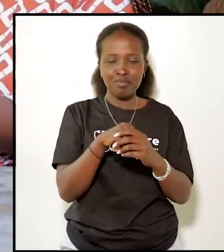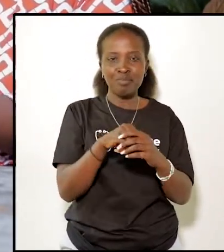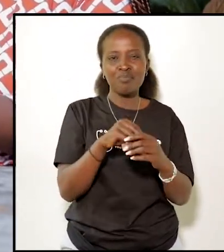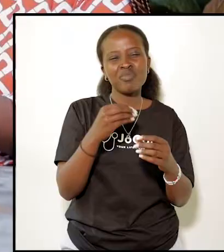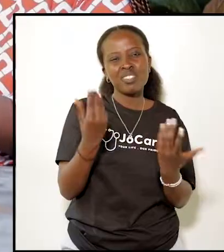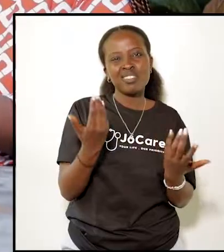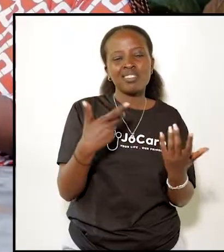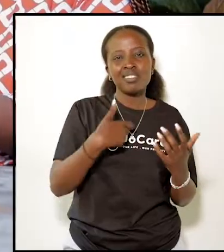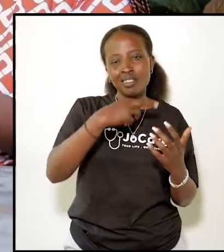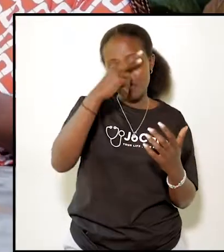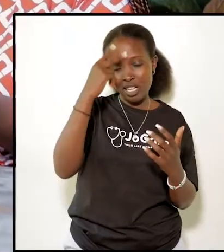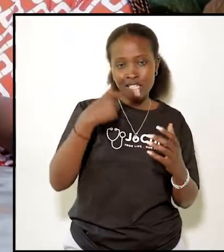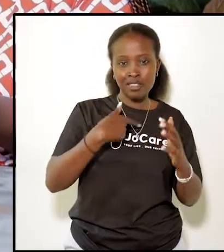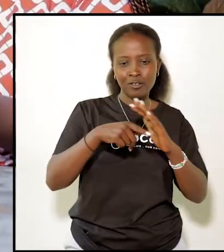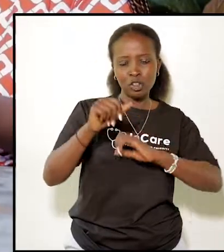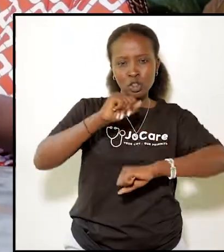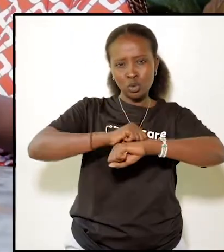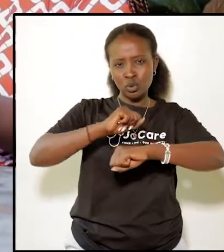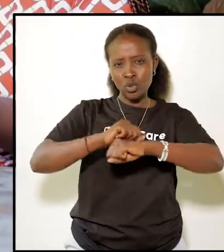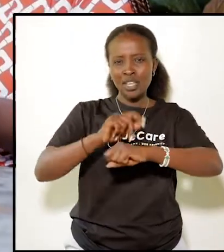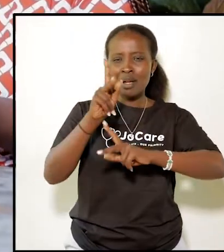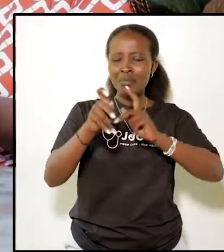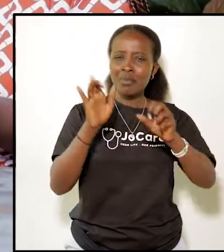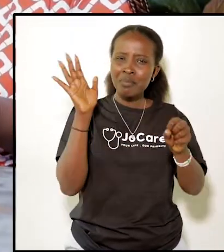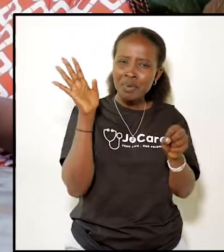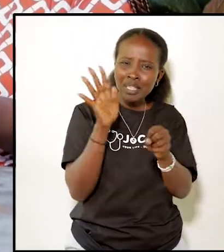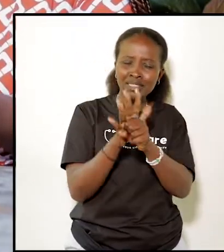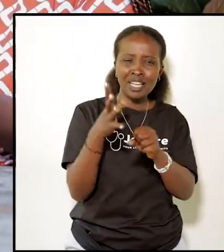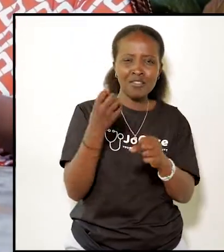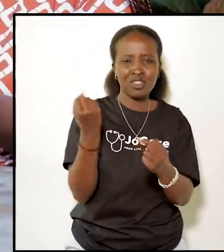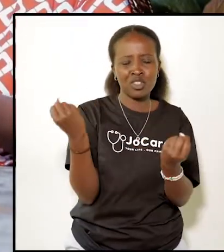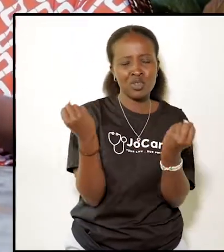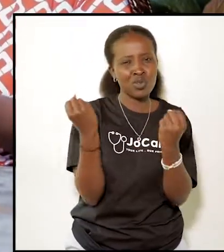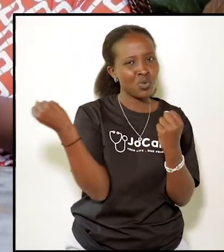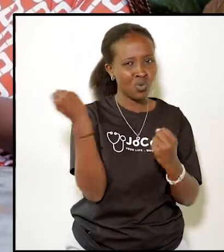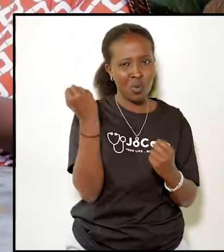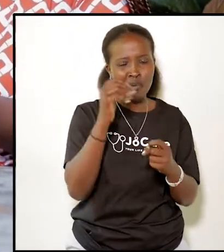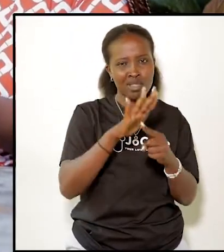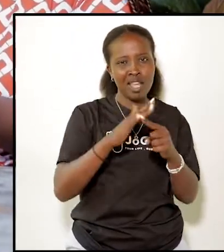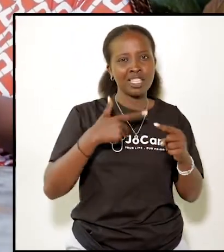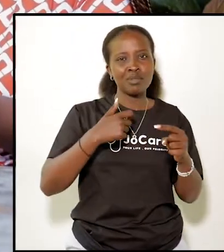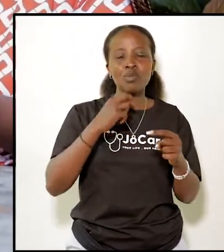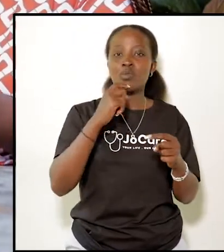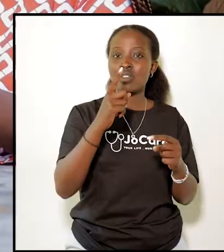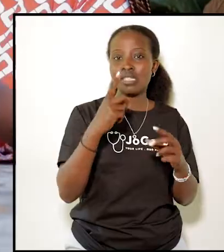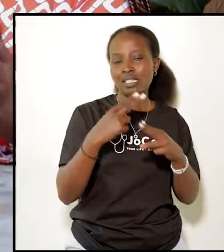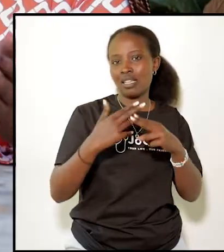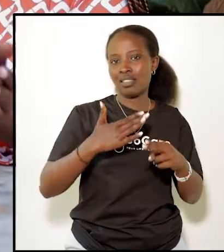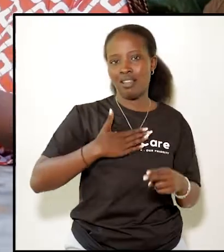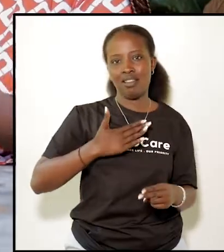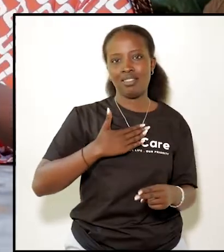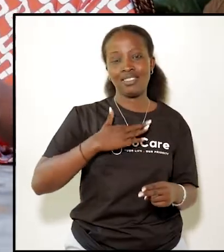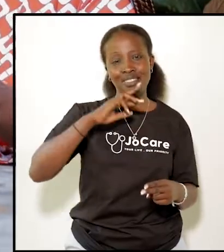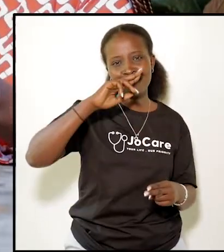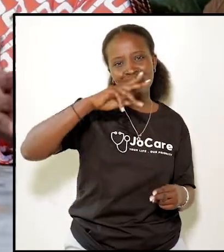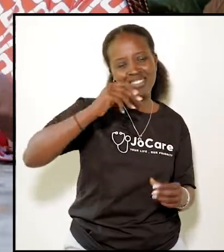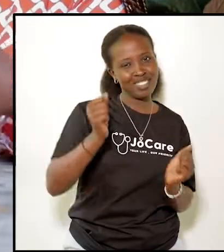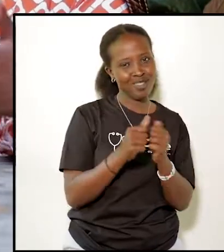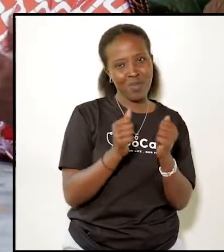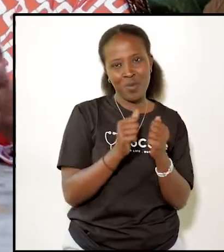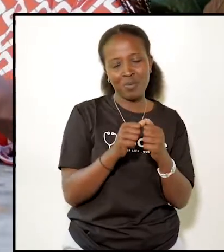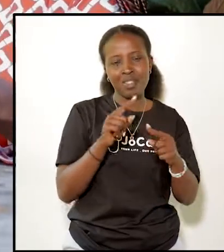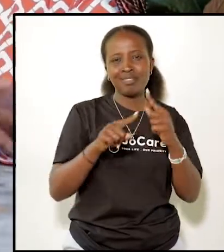because during my school, everywhere it was hard for them to pronounce my name. Okay. So we always thought